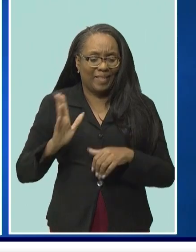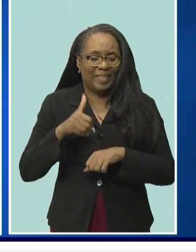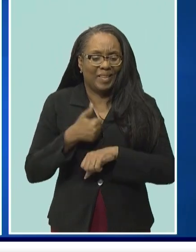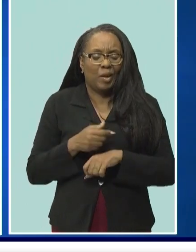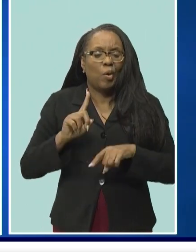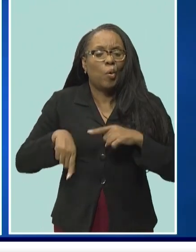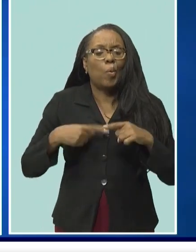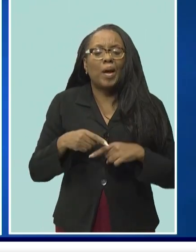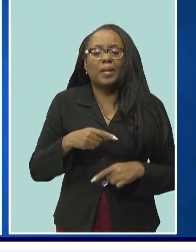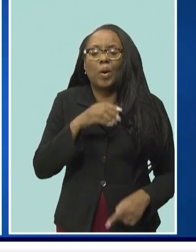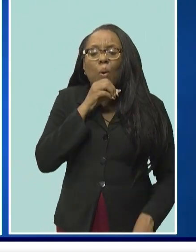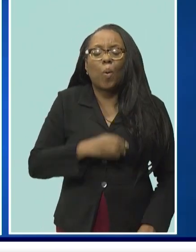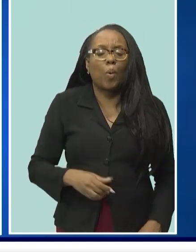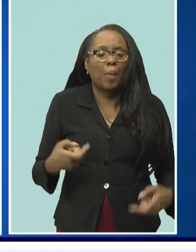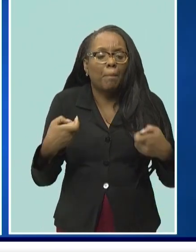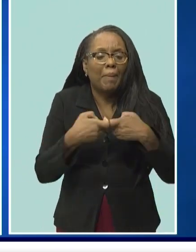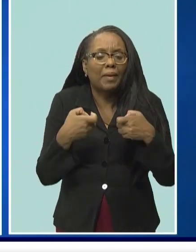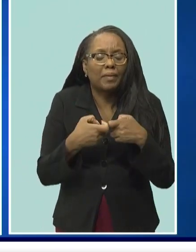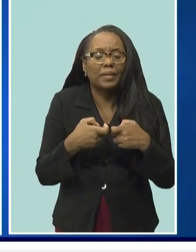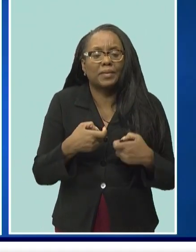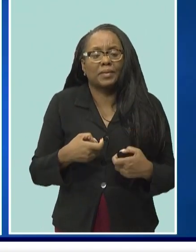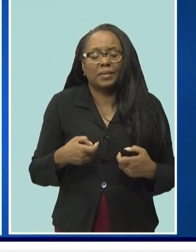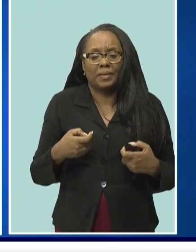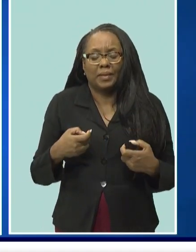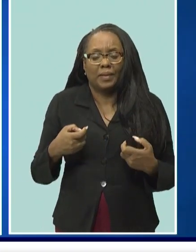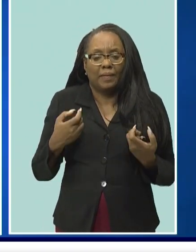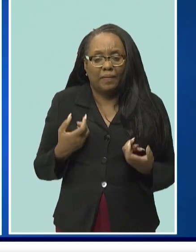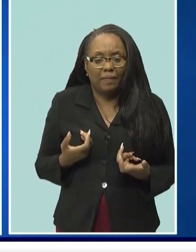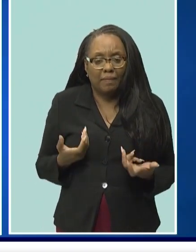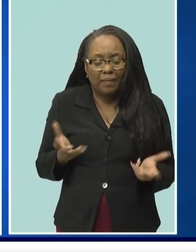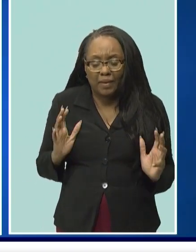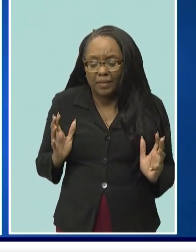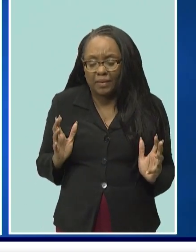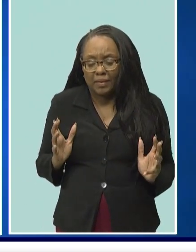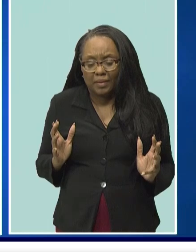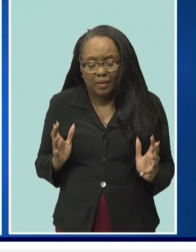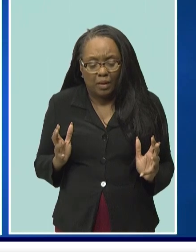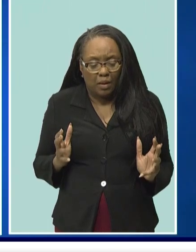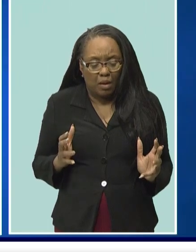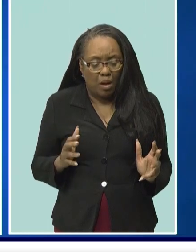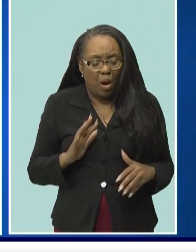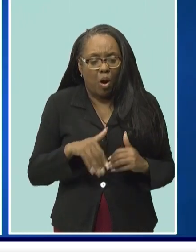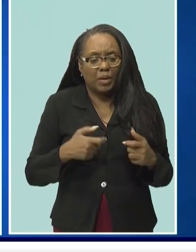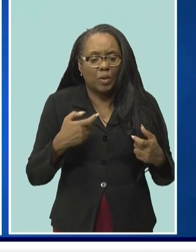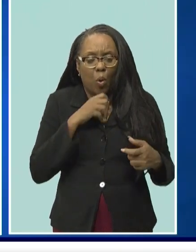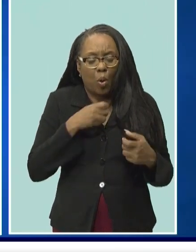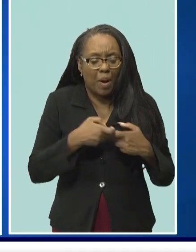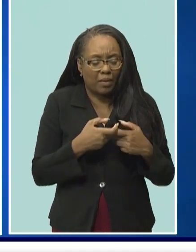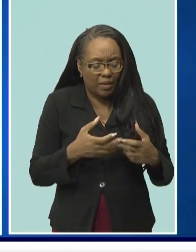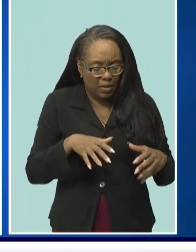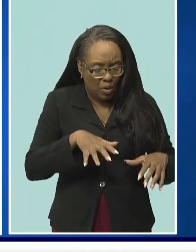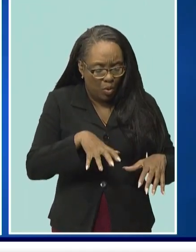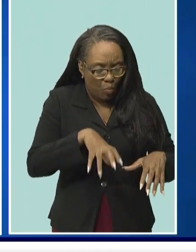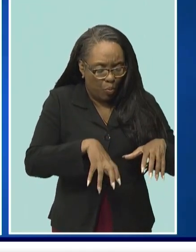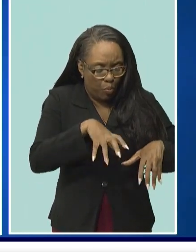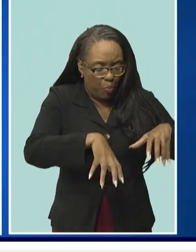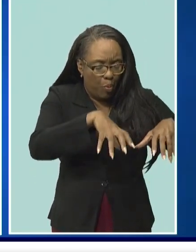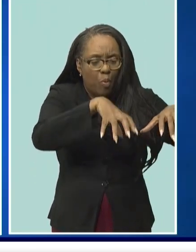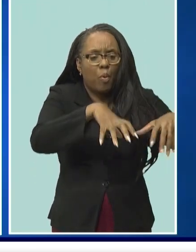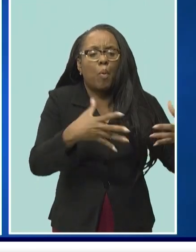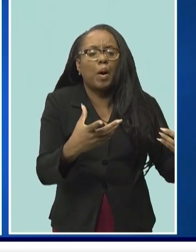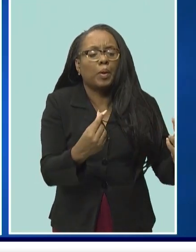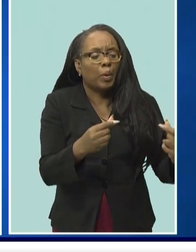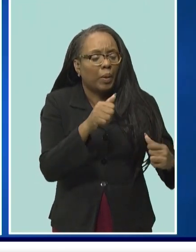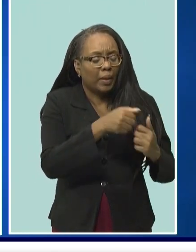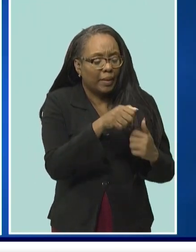batteries, they go dead and you can no longer use them, they become waste. And so therefore you have to effectively have systems in place that